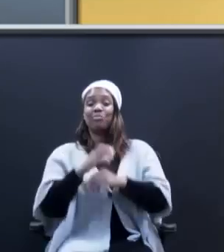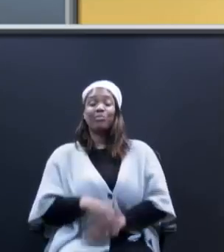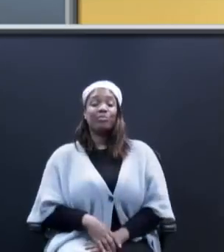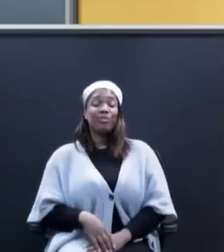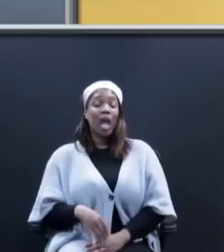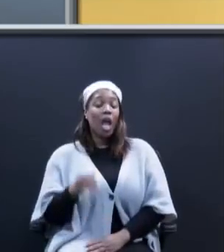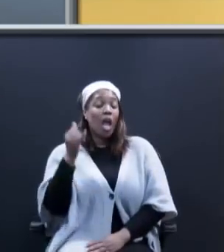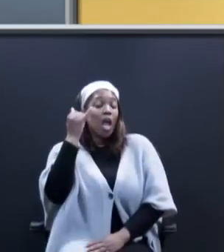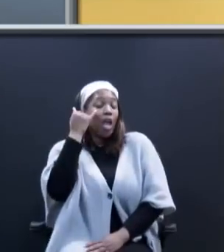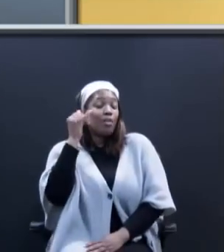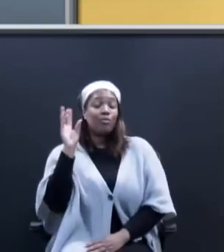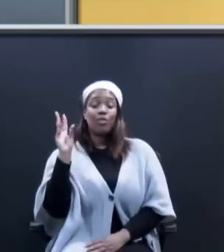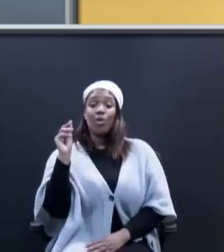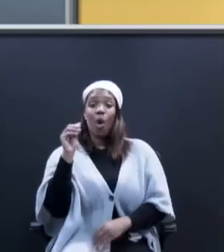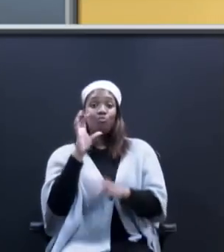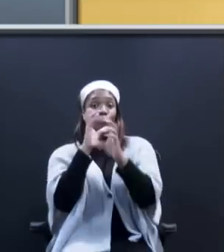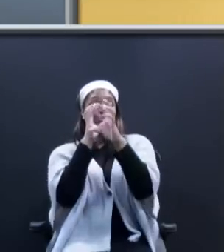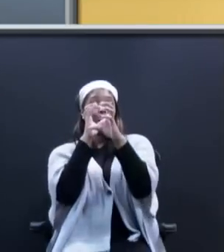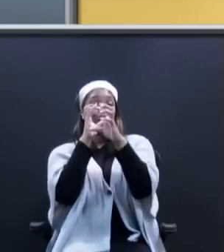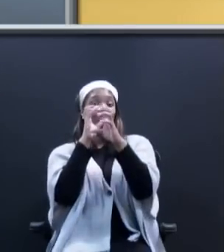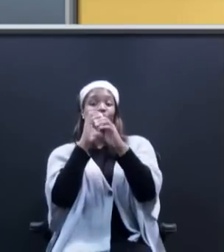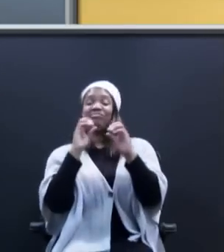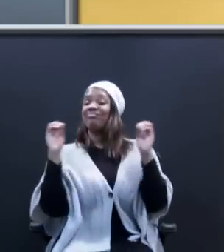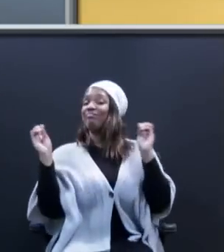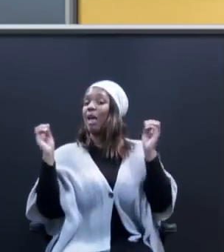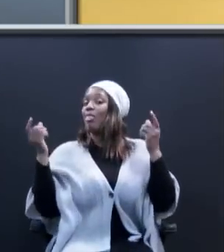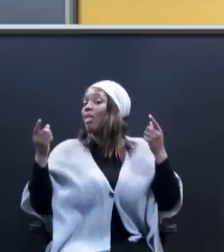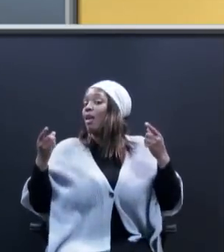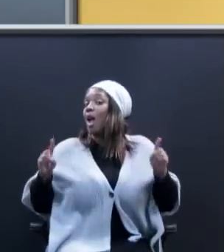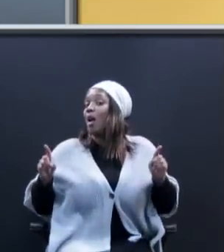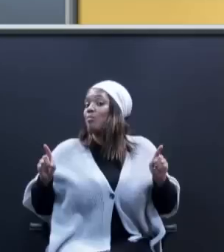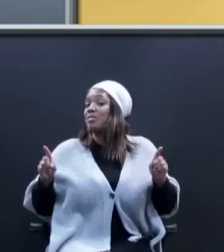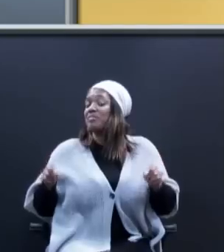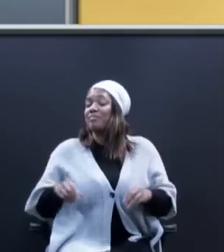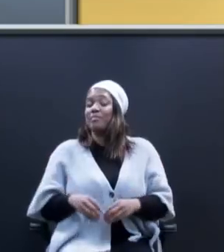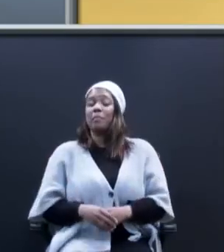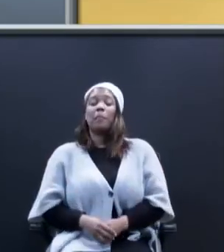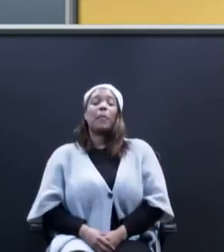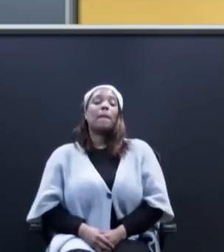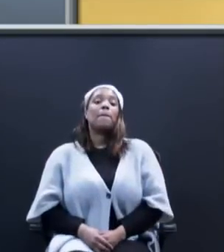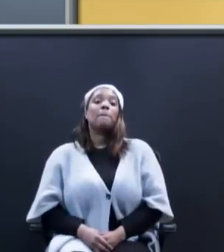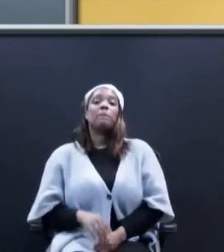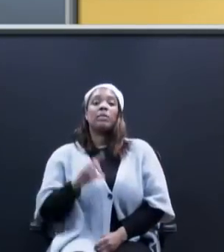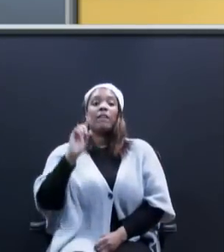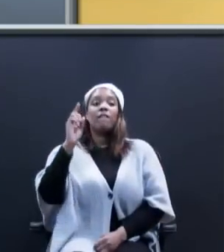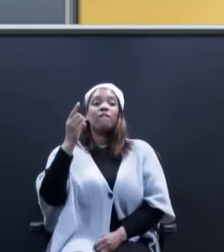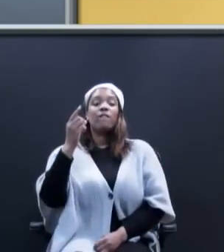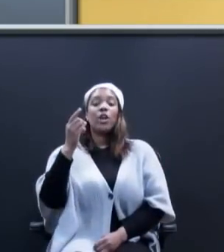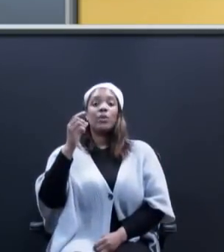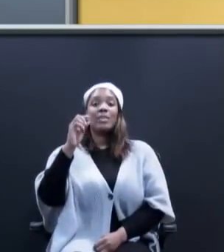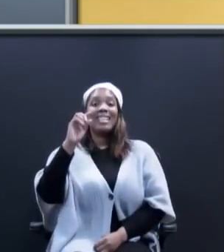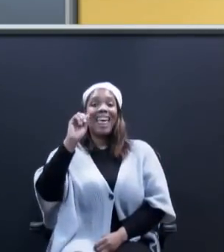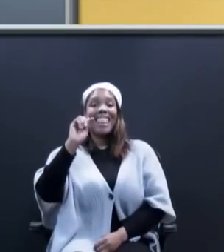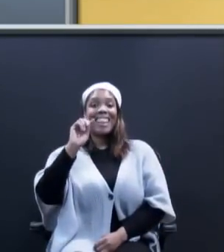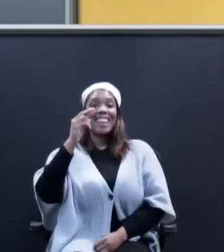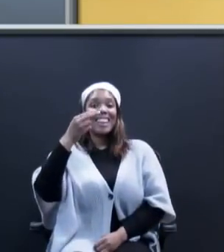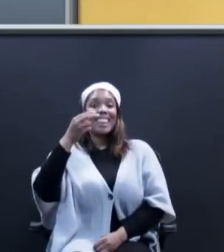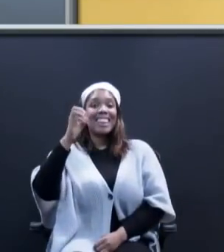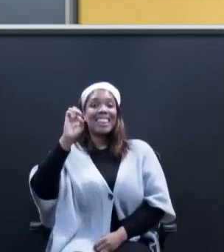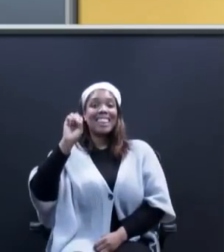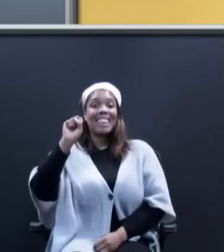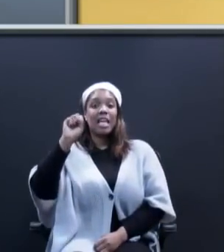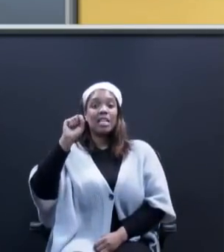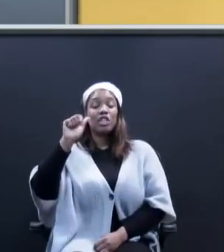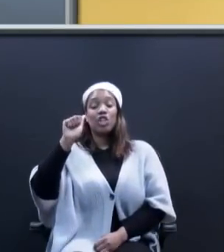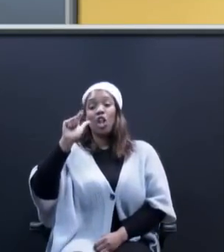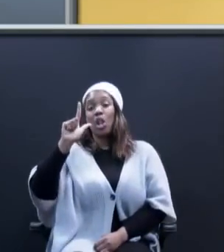to happen. All that simple. 4 and 13. 1 Thessalonians 4, we're going to start reading at verse 13.